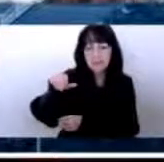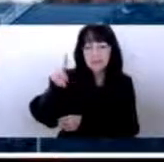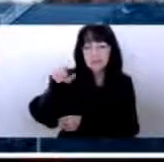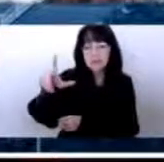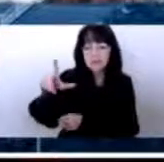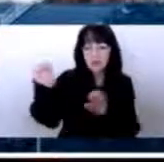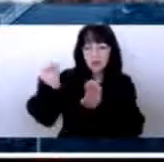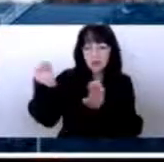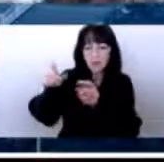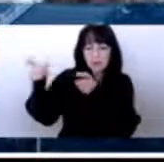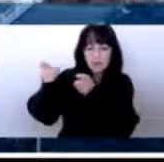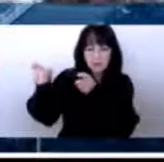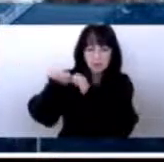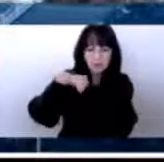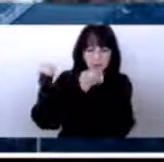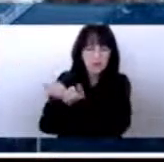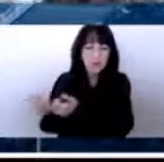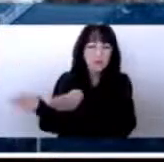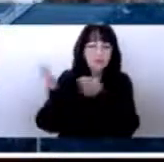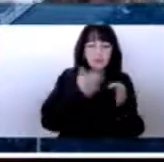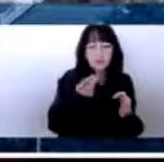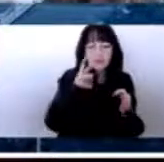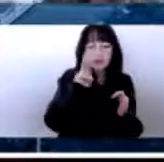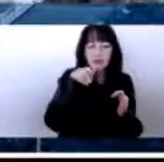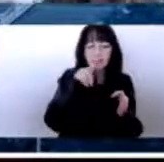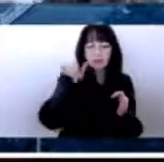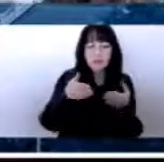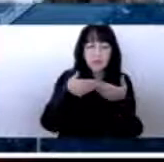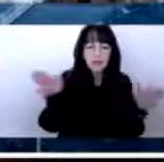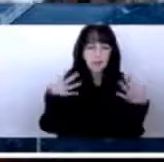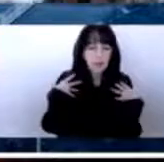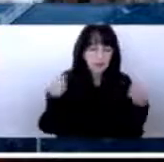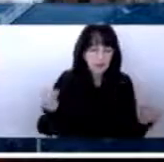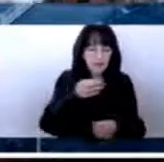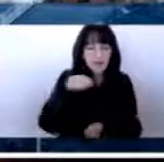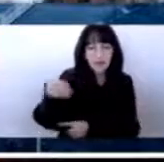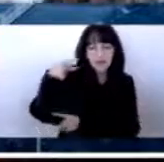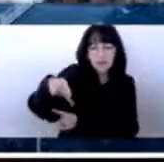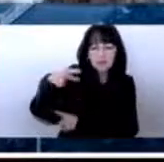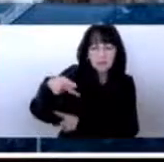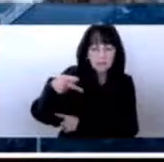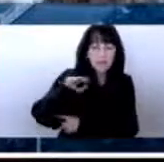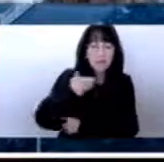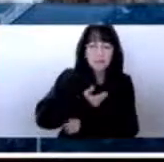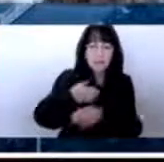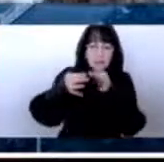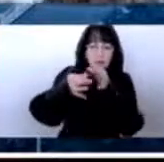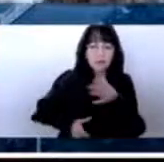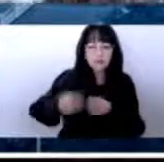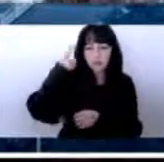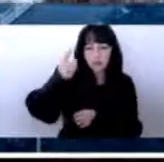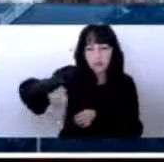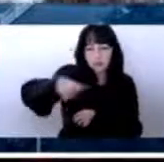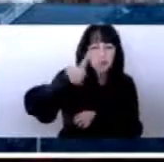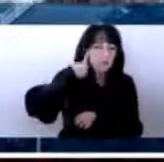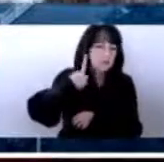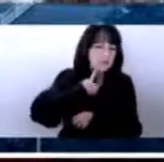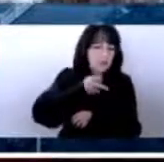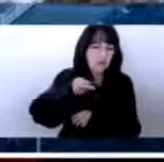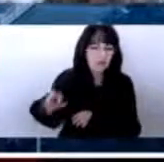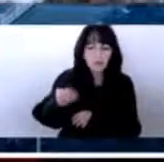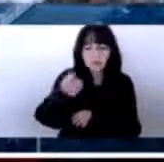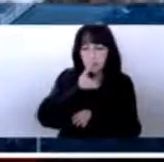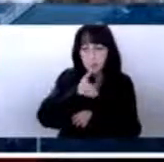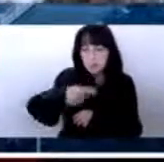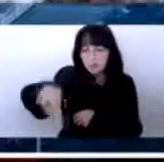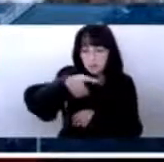Health, and Pam, our sign language expert for the deaf and hard of hearing. Thanks for joining us today. We appreciate the